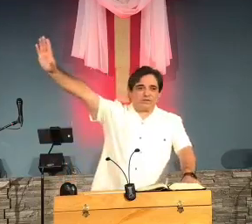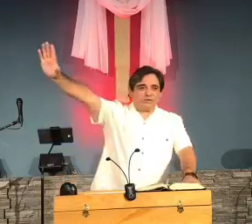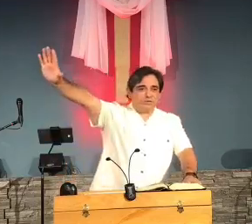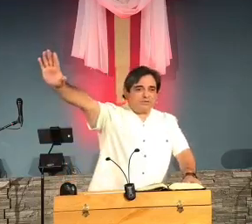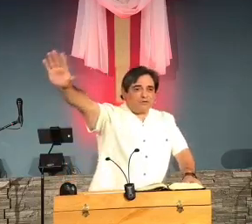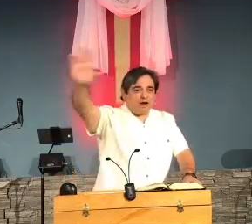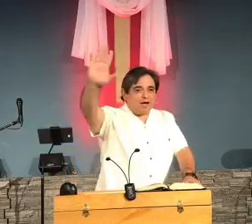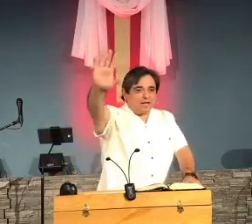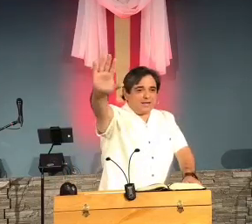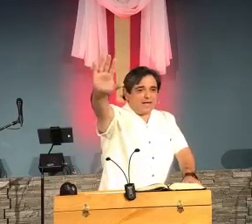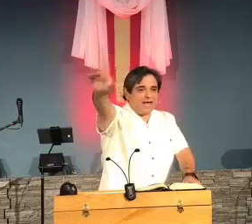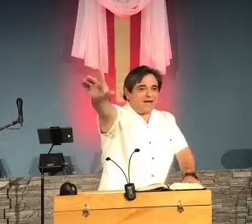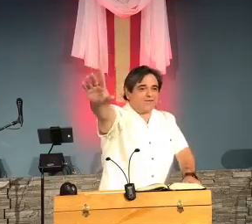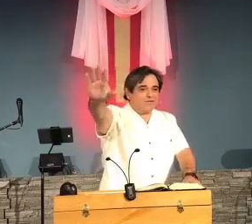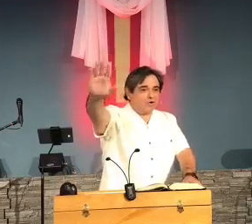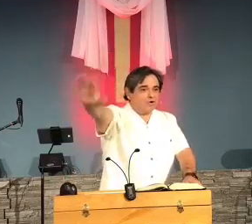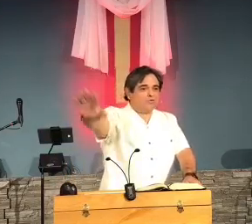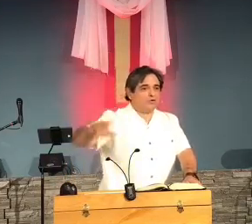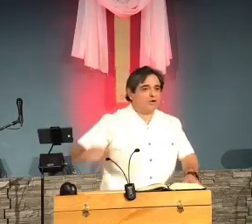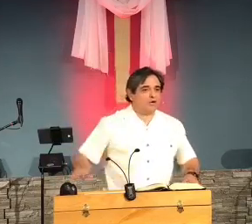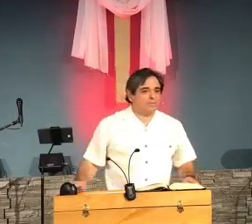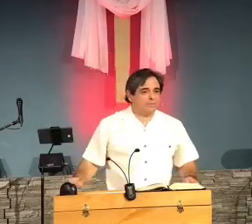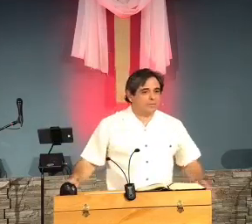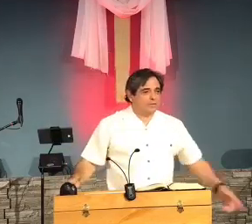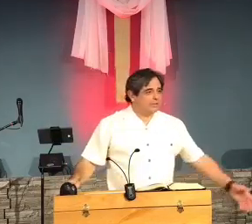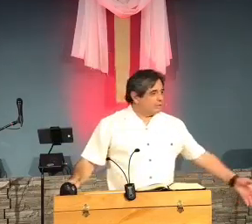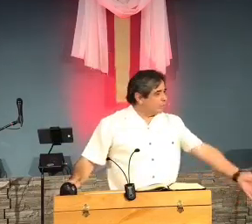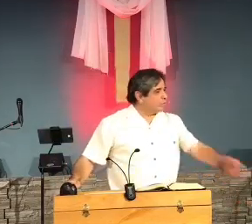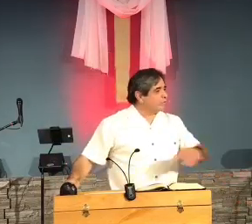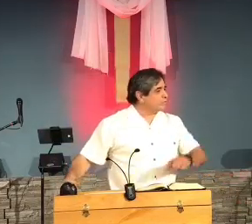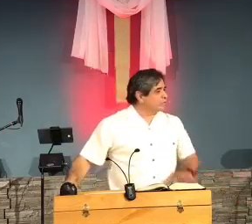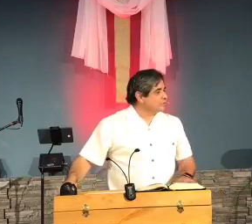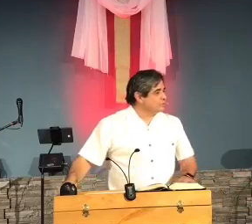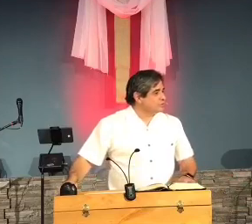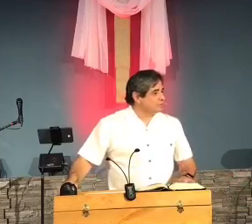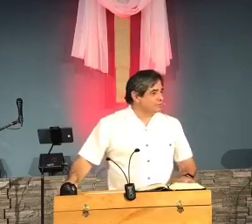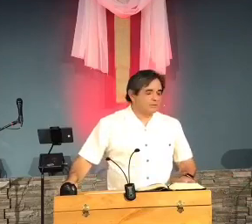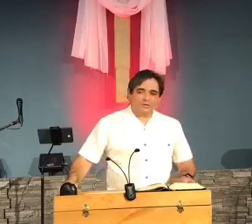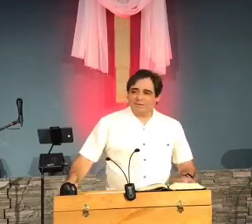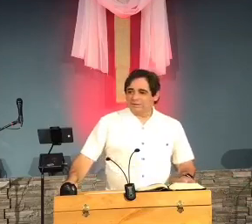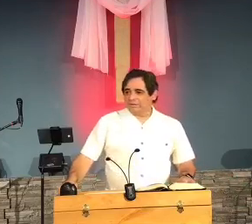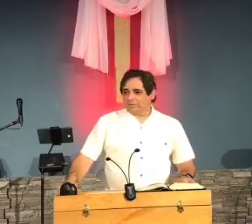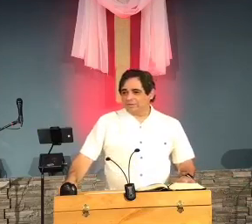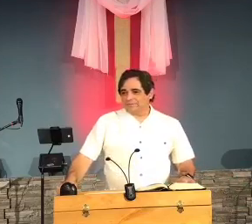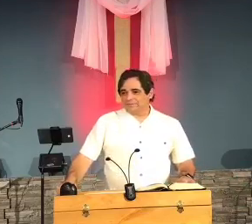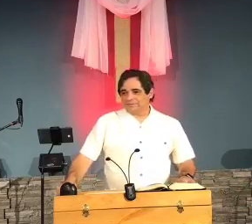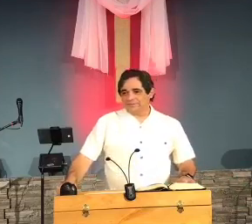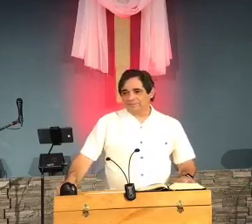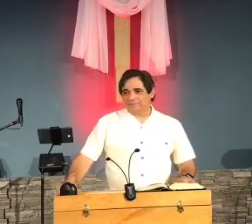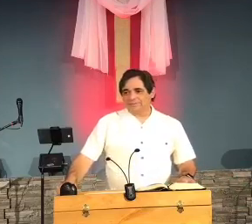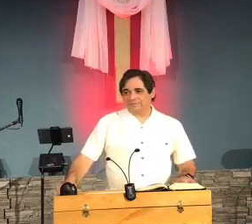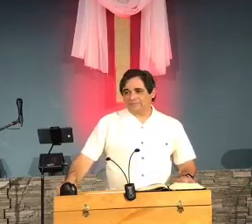says to you and to me, for I have overcome the world.